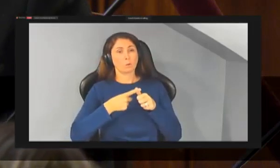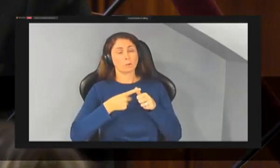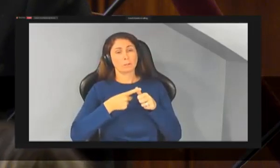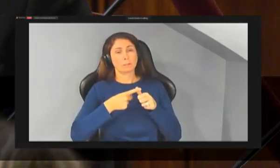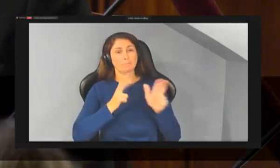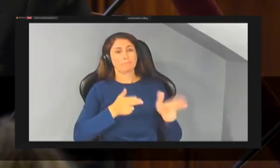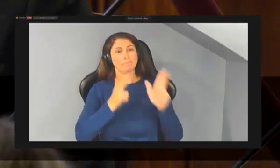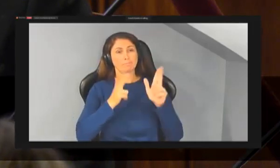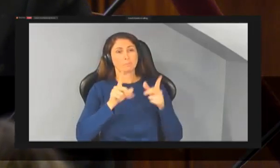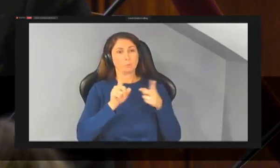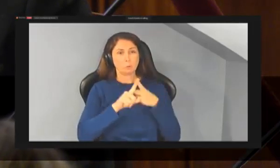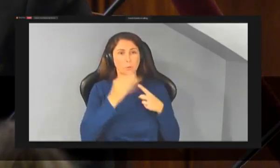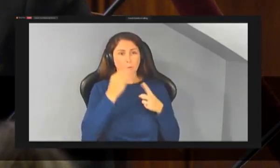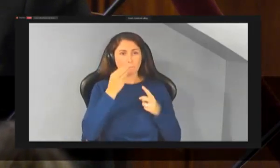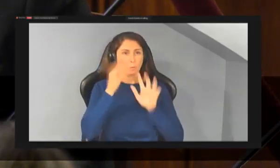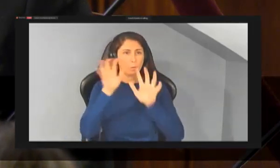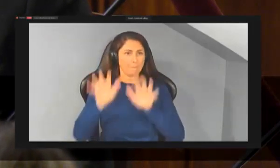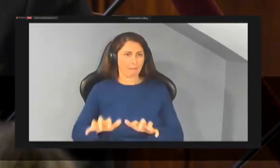And